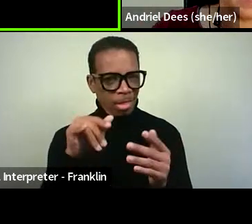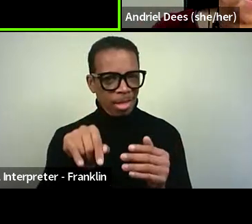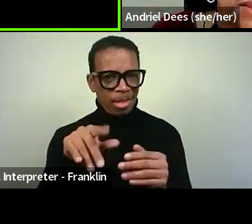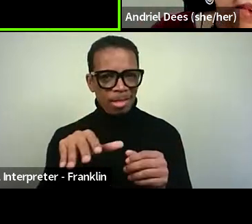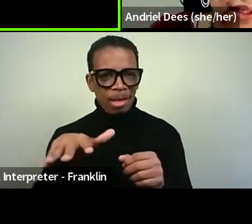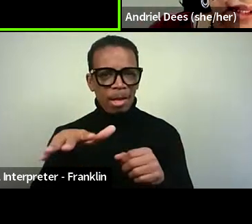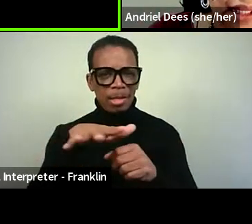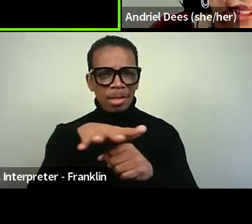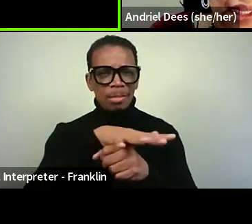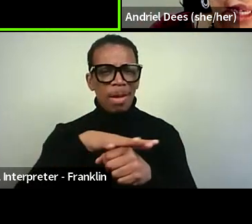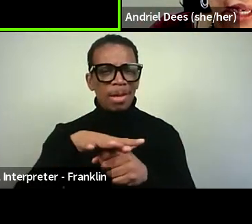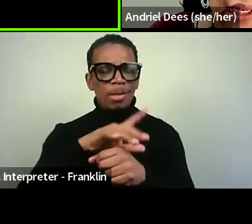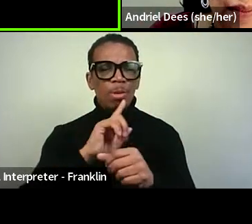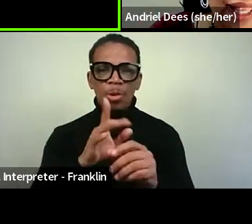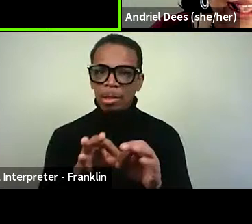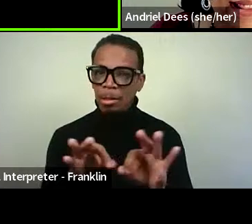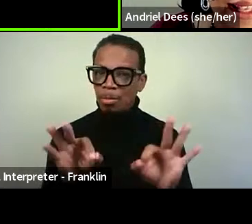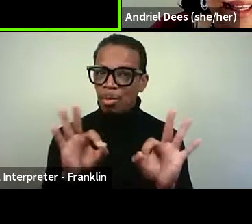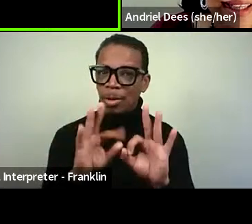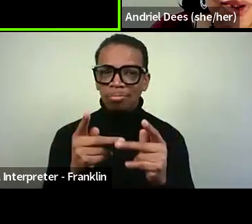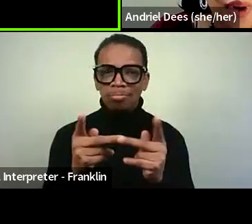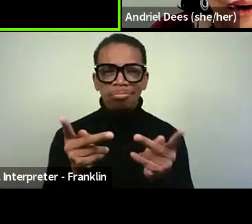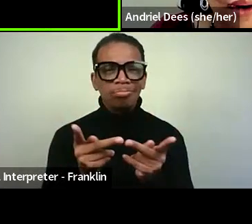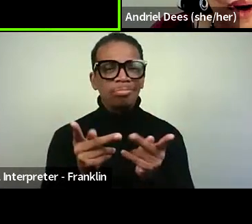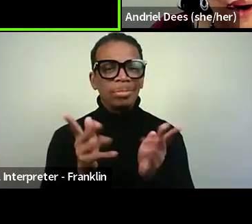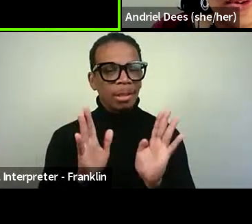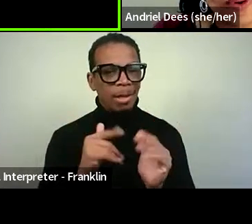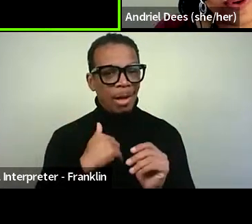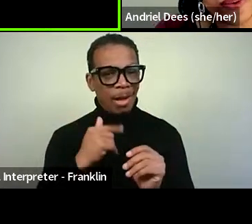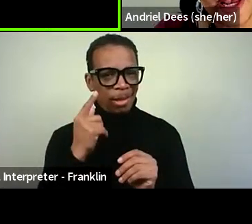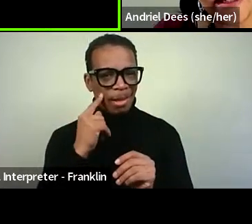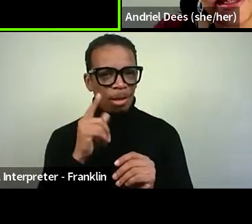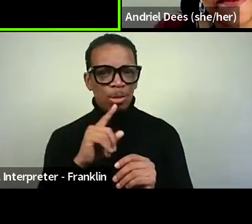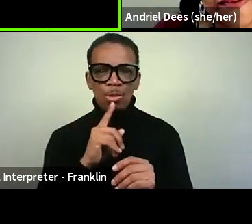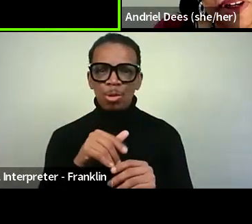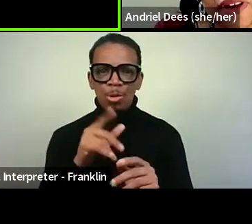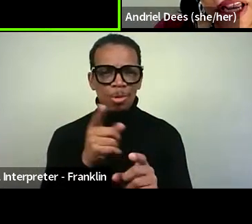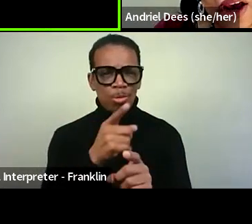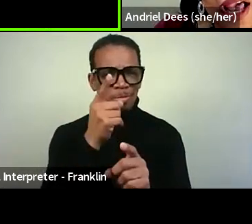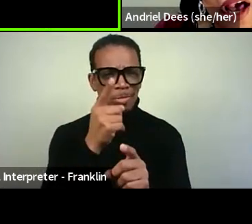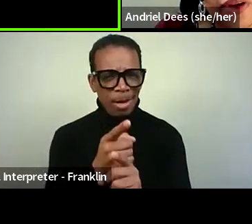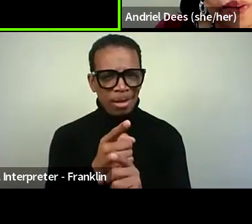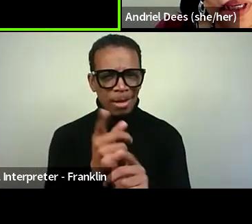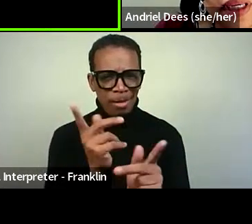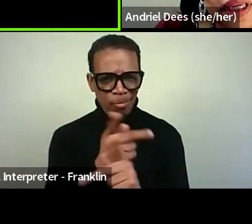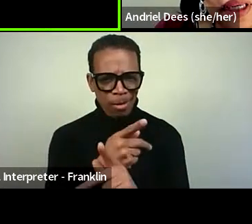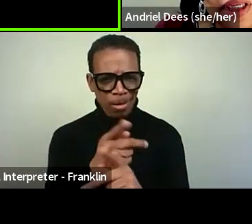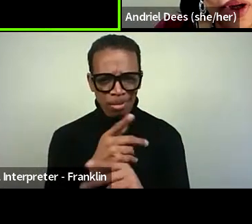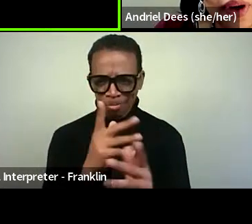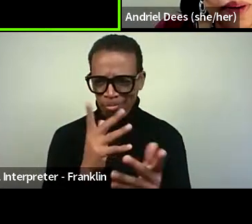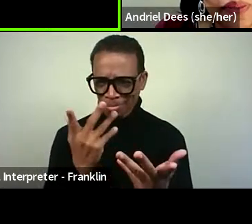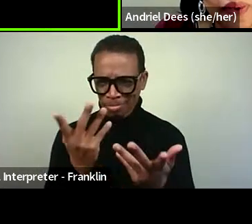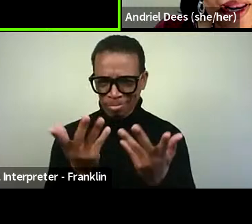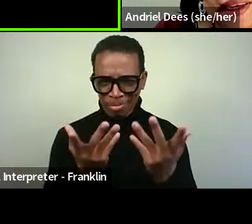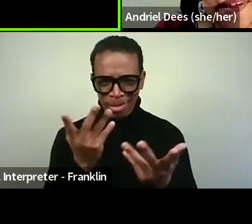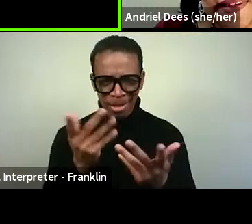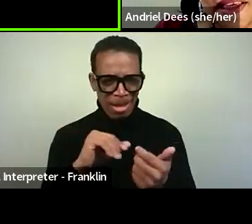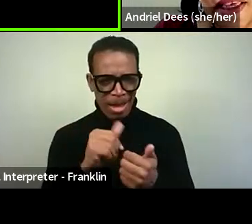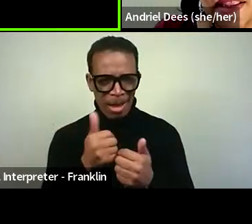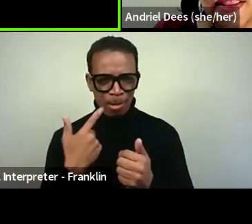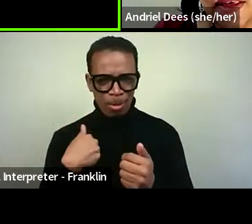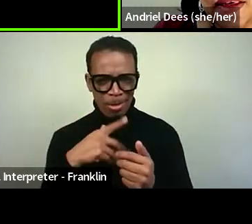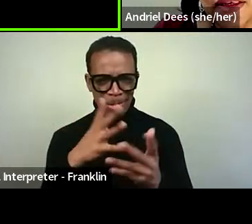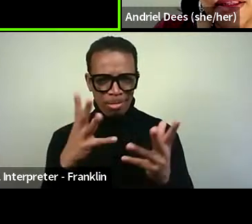spaces are so important. And I think you are so correct in figuring out how do we,